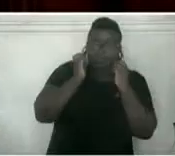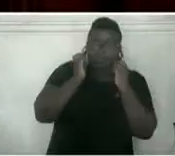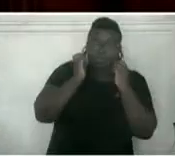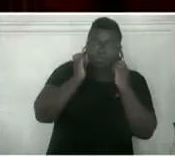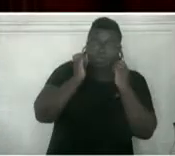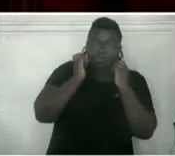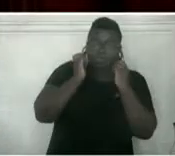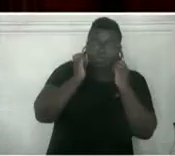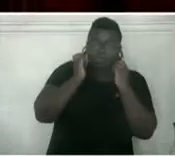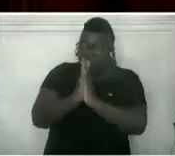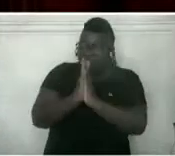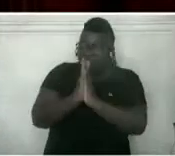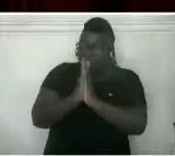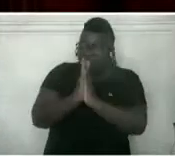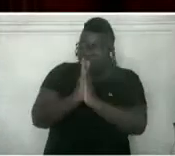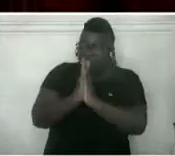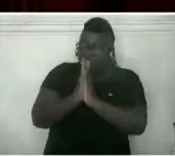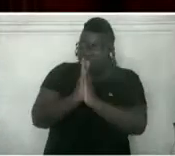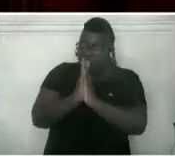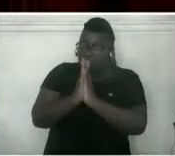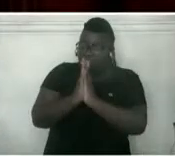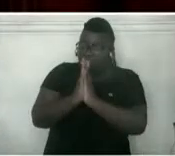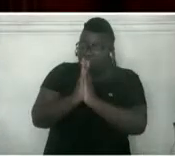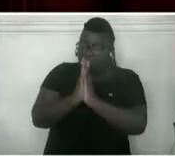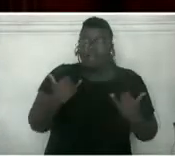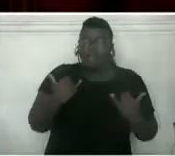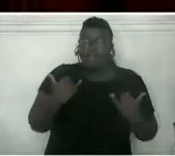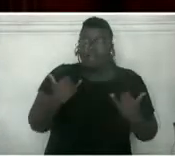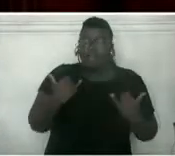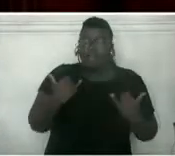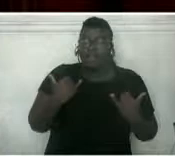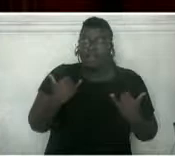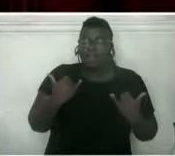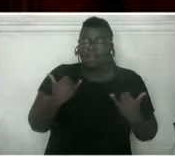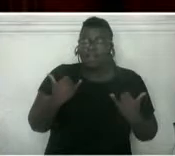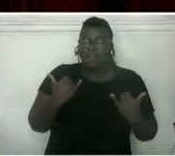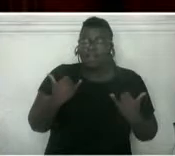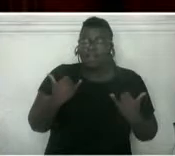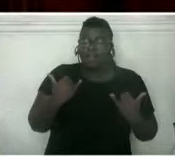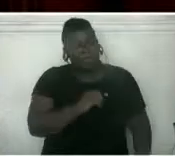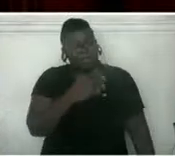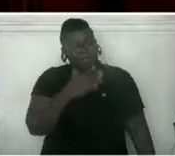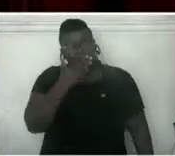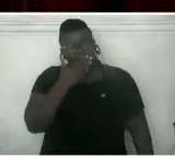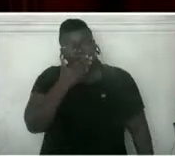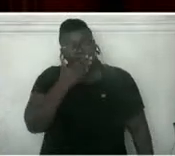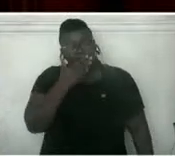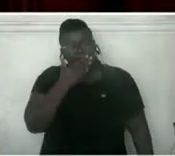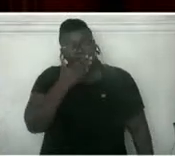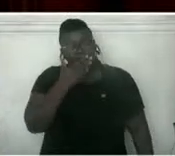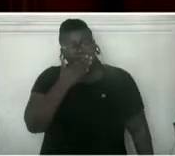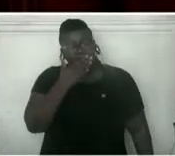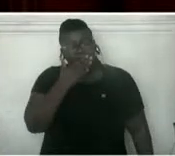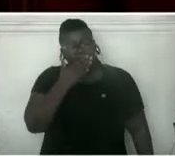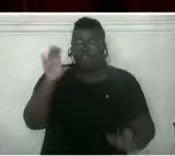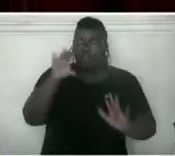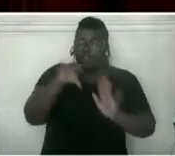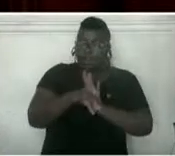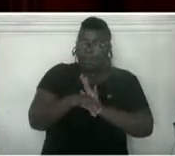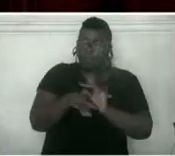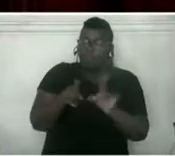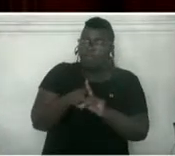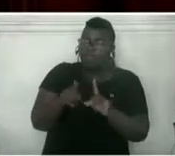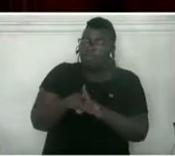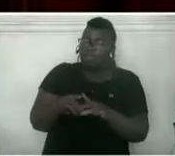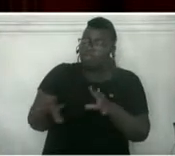these days. We call on the people of KwaZulu-Natal to reflect deeply on crime and to play their